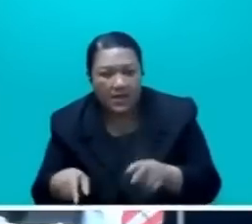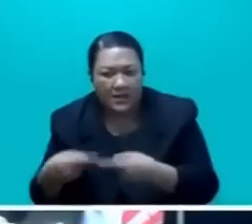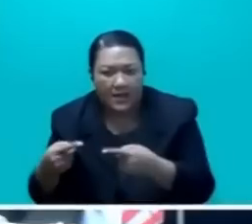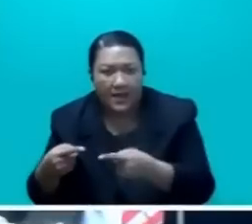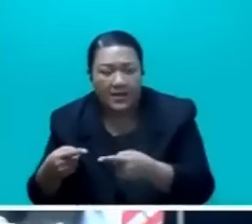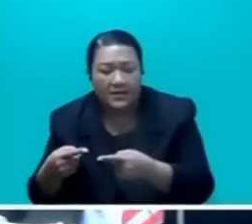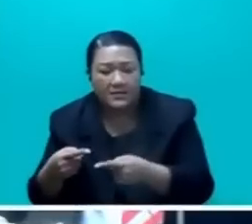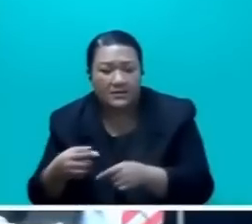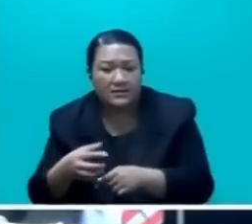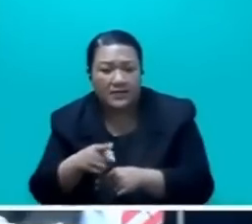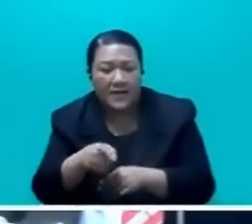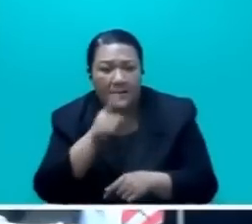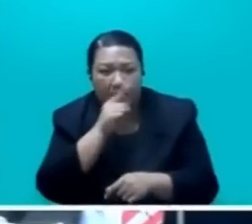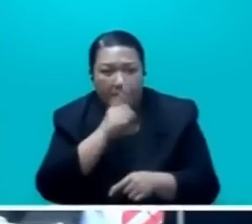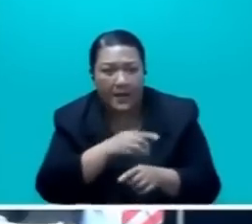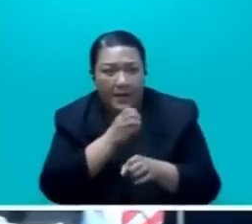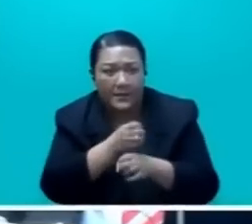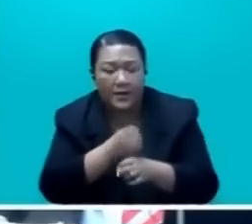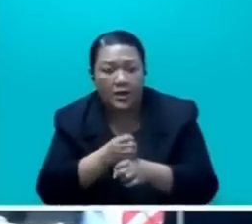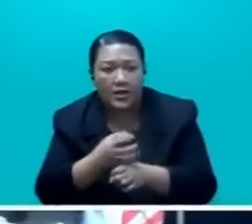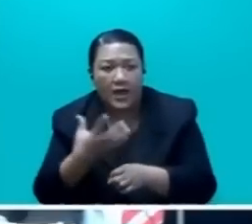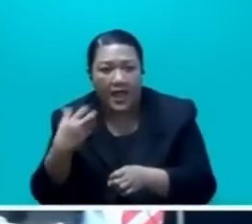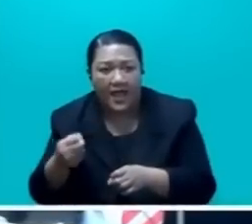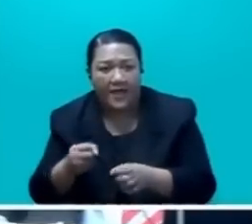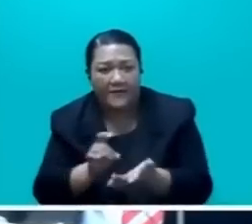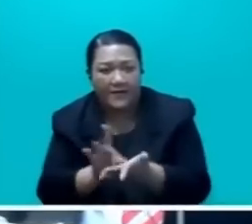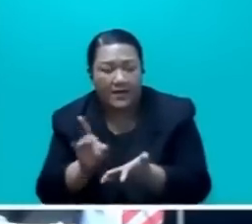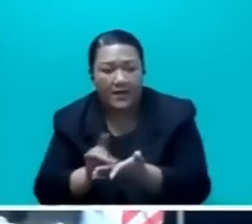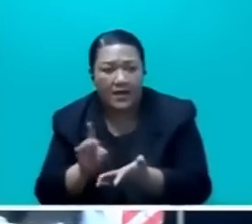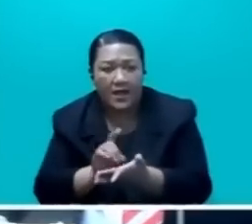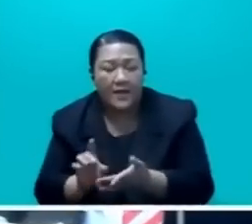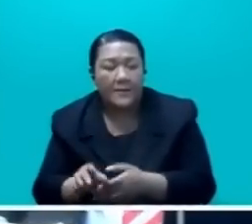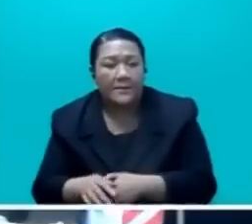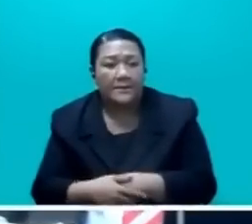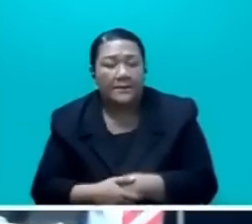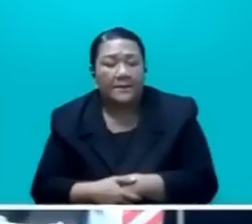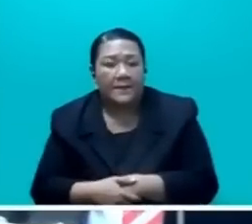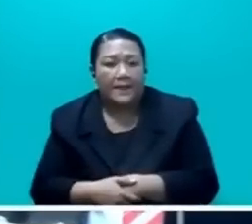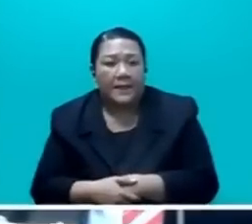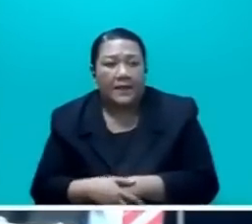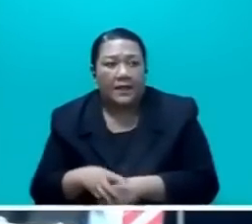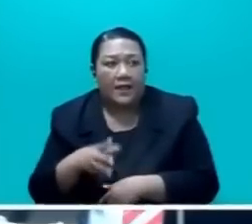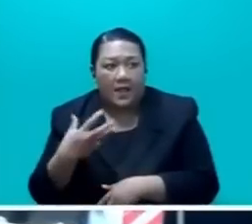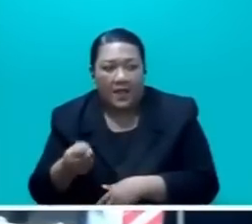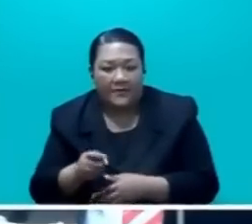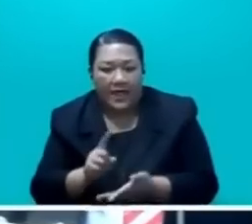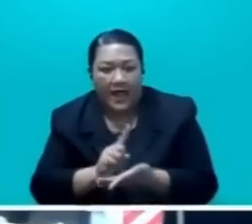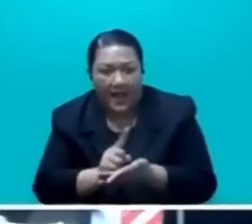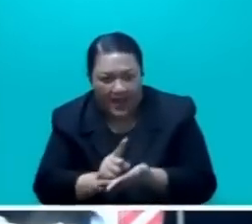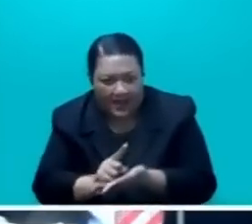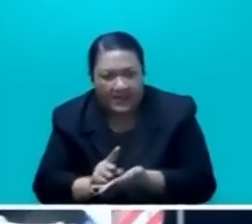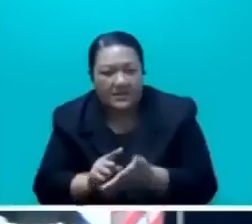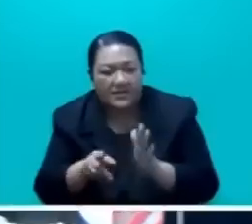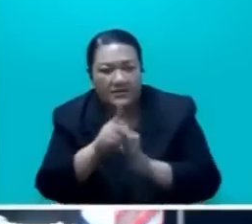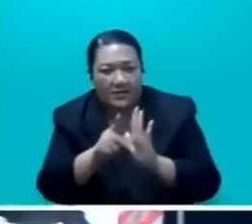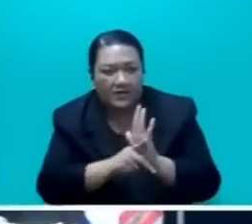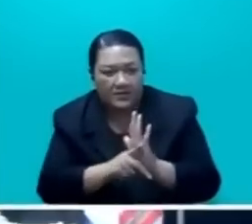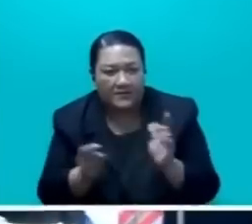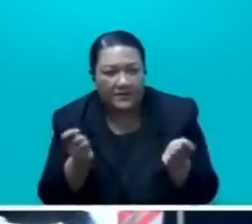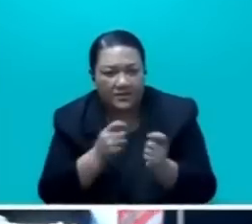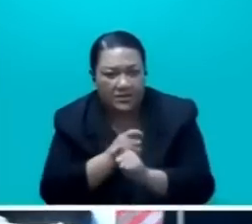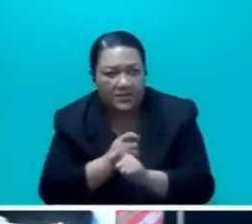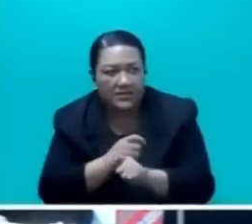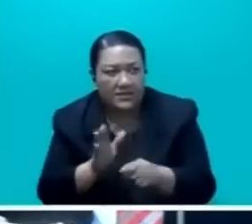Correctional Service who were terminated on the grounds of their pregnancies is one of the latest positive changes made. I am appalled to think that